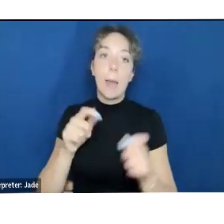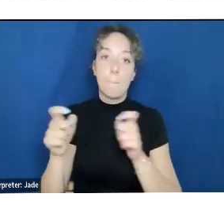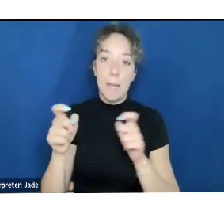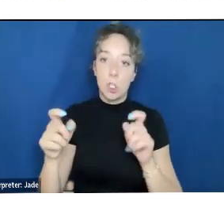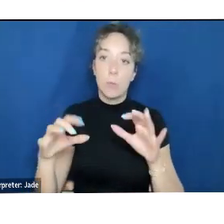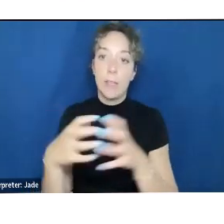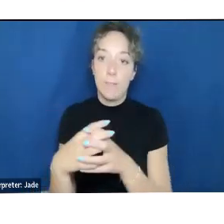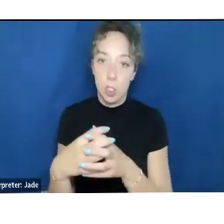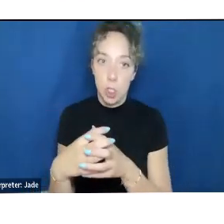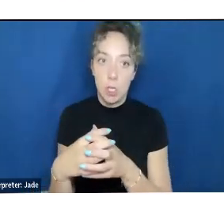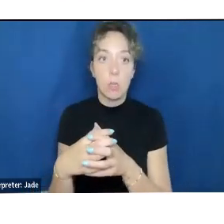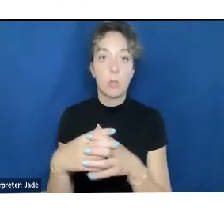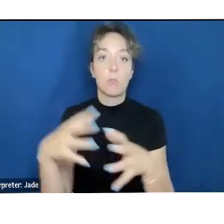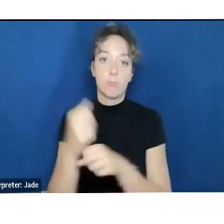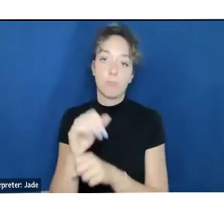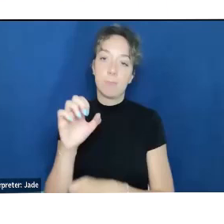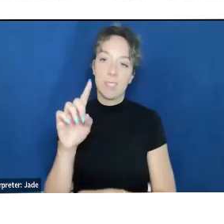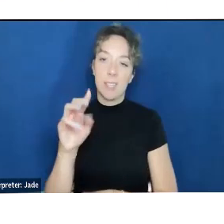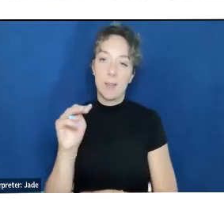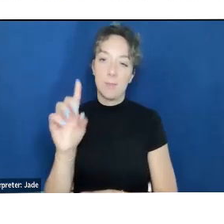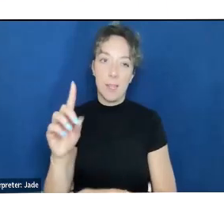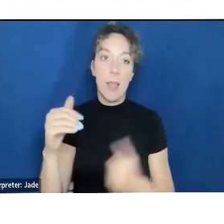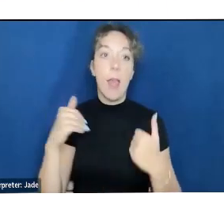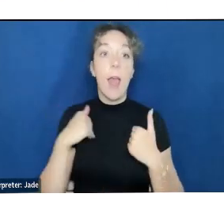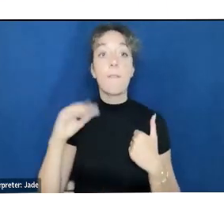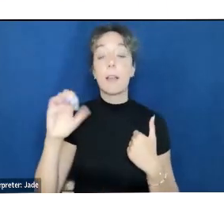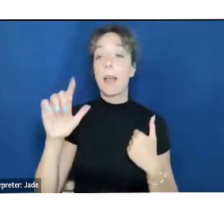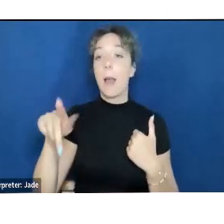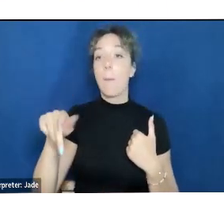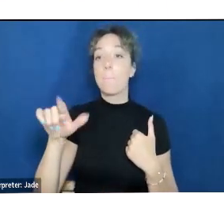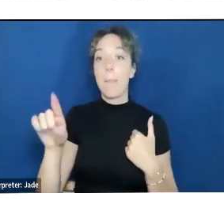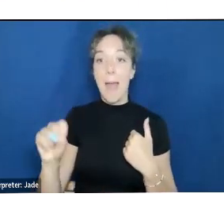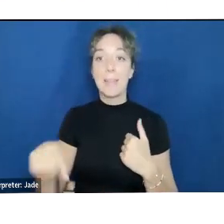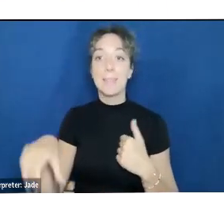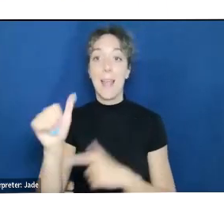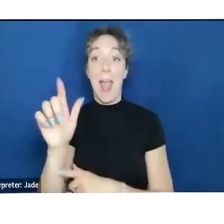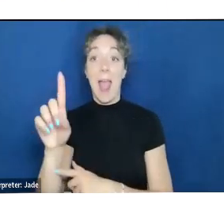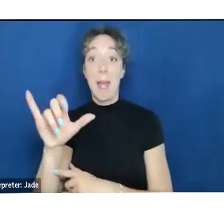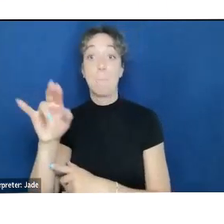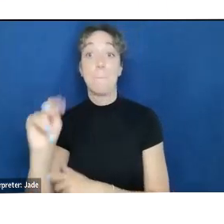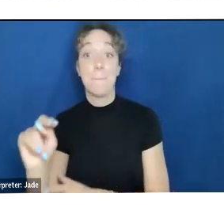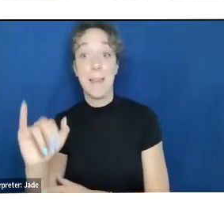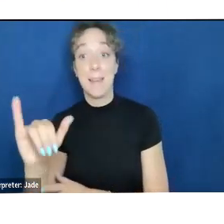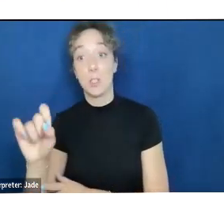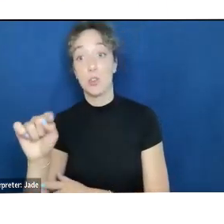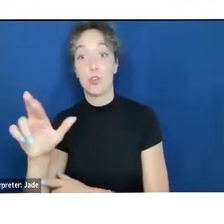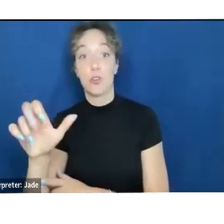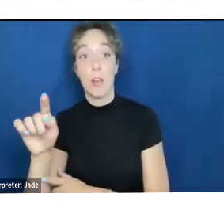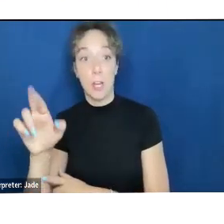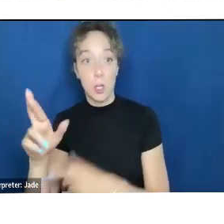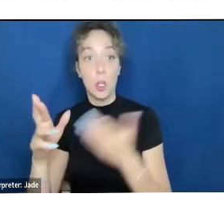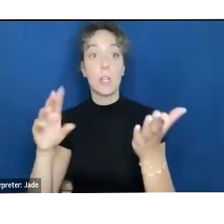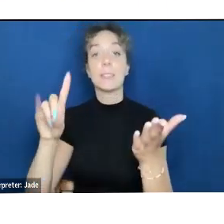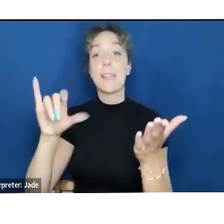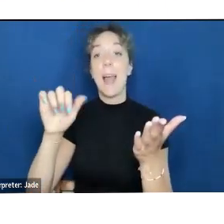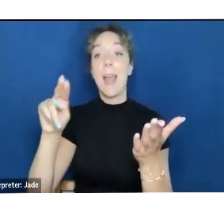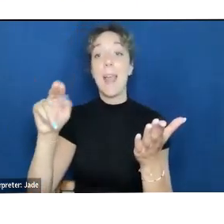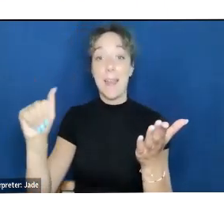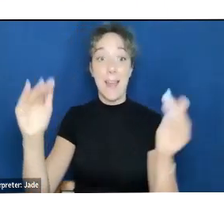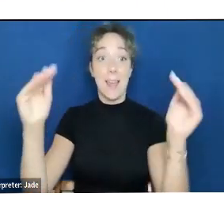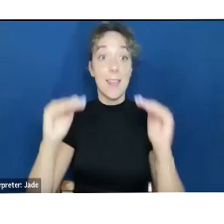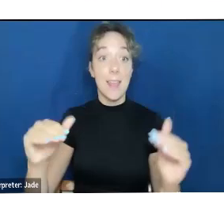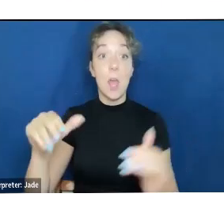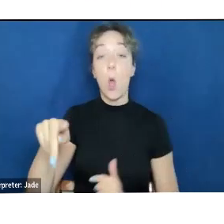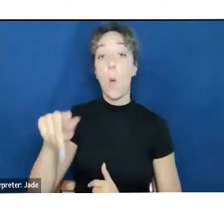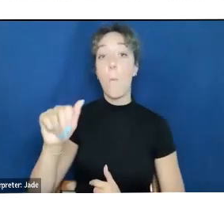have our CALPADS Administrator, Diana Casanova, our Education Administrator, Paula